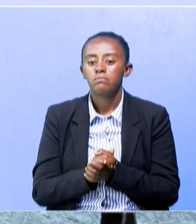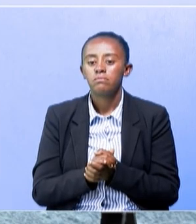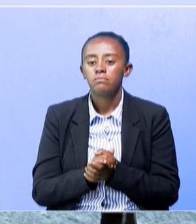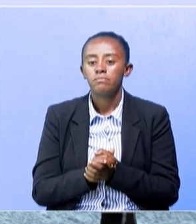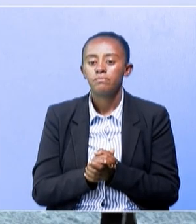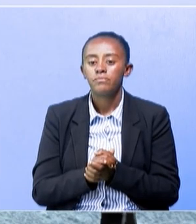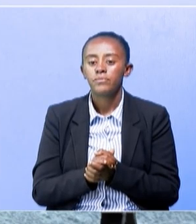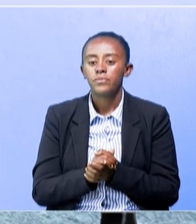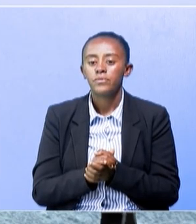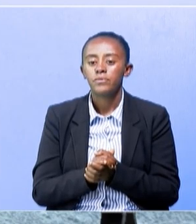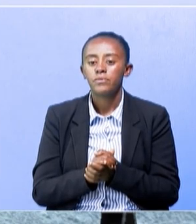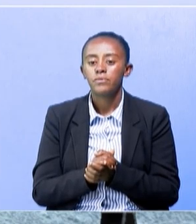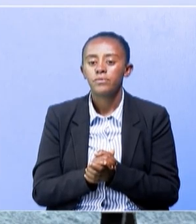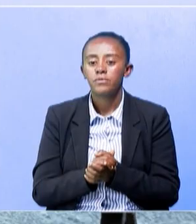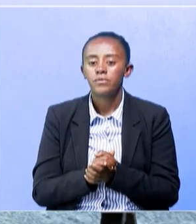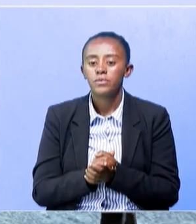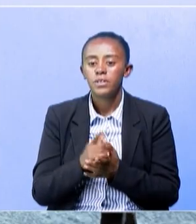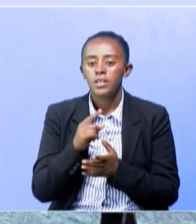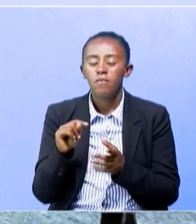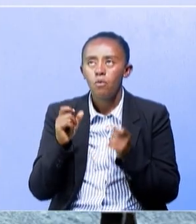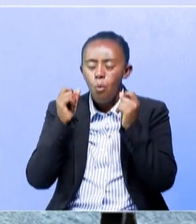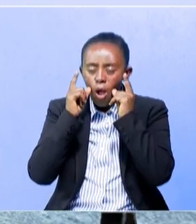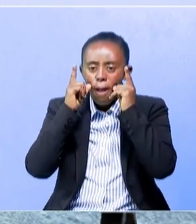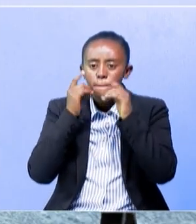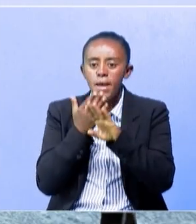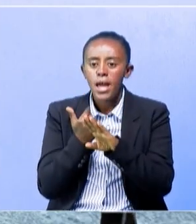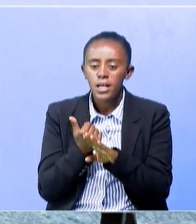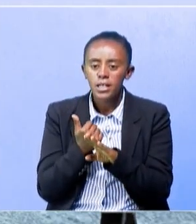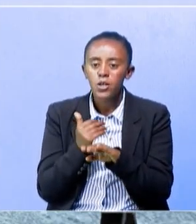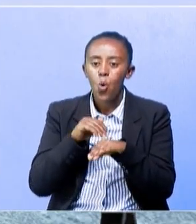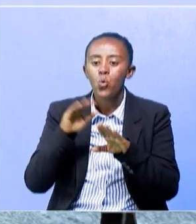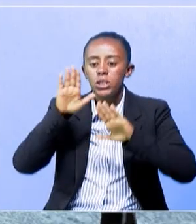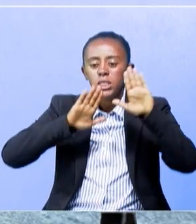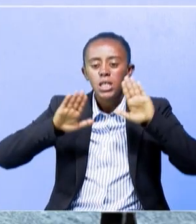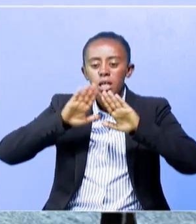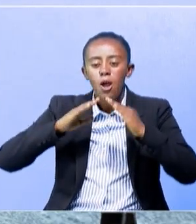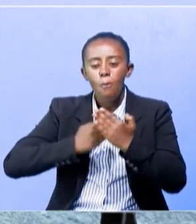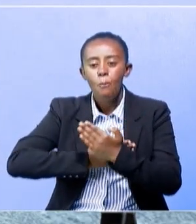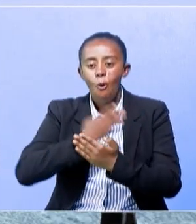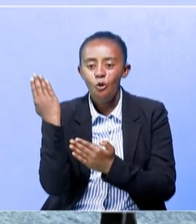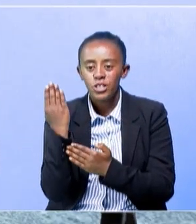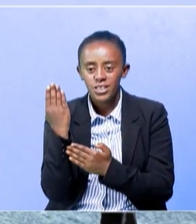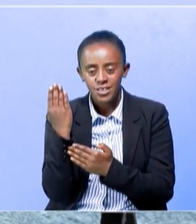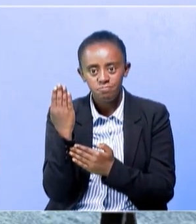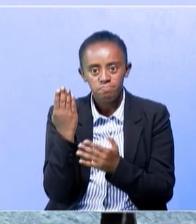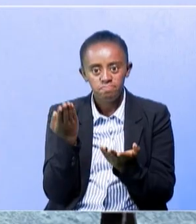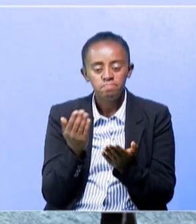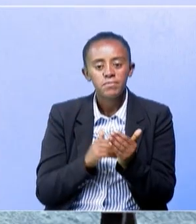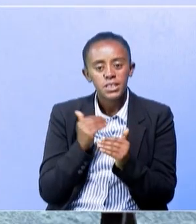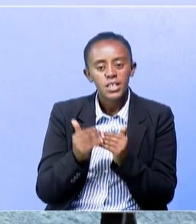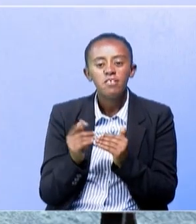Then the second one, the family woke up early on Sunday morning. Then,